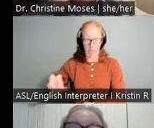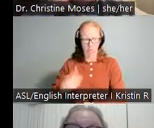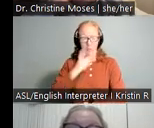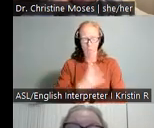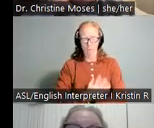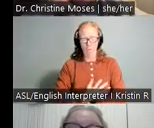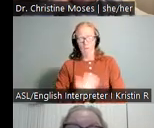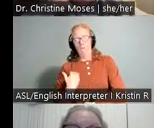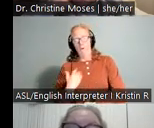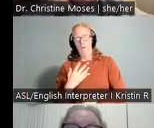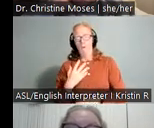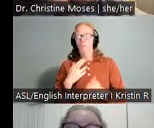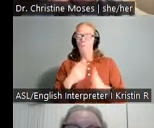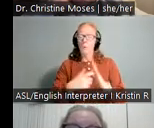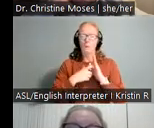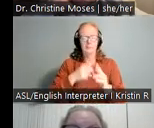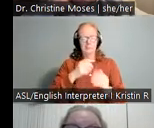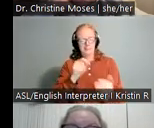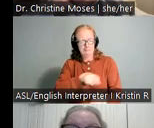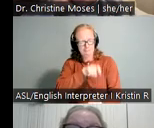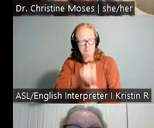require a level of specialized